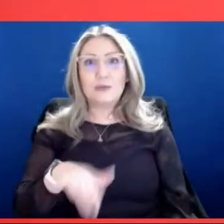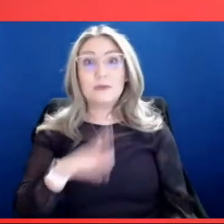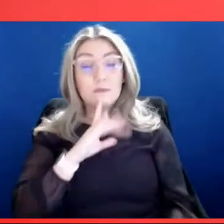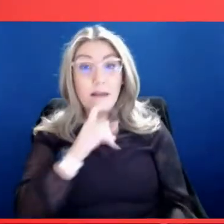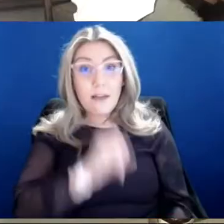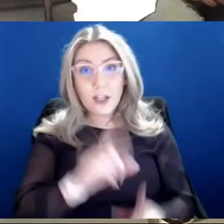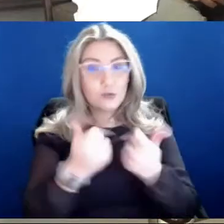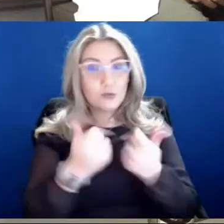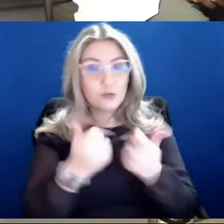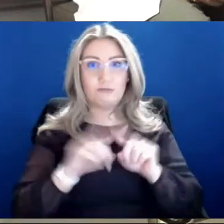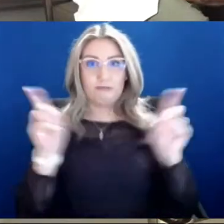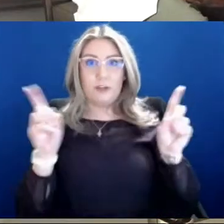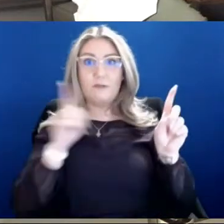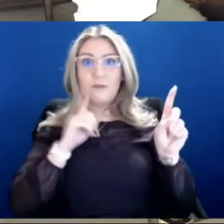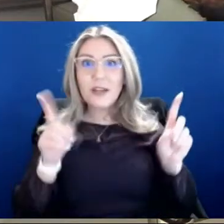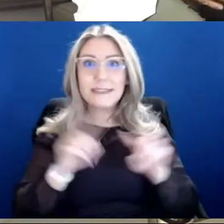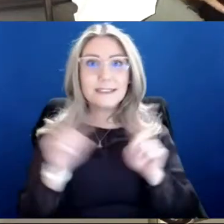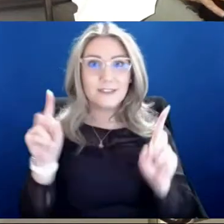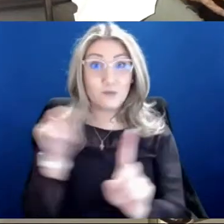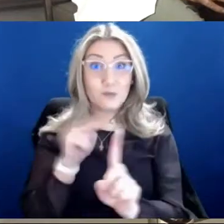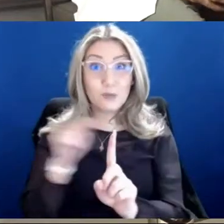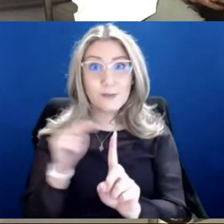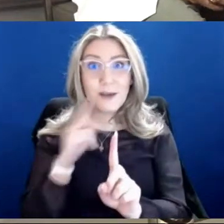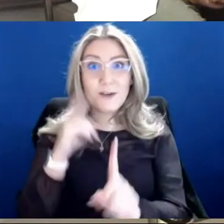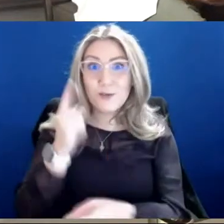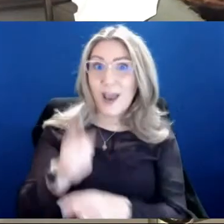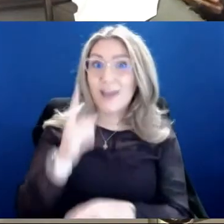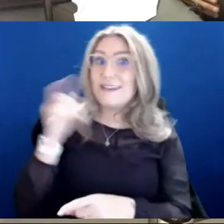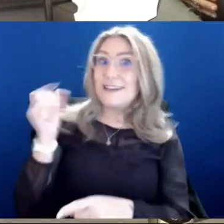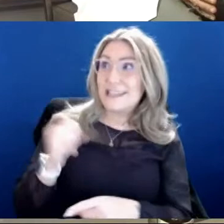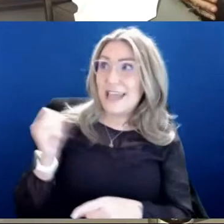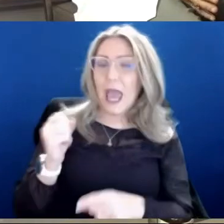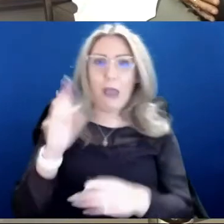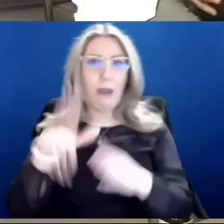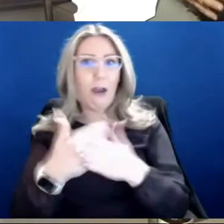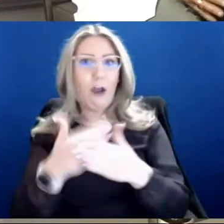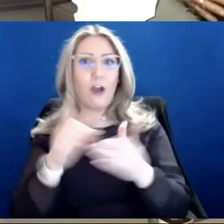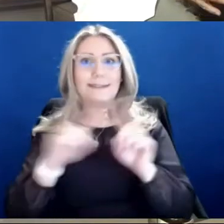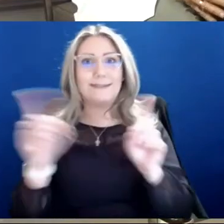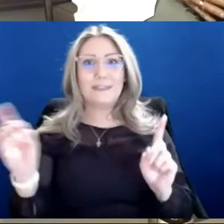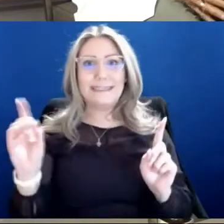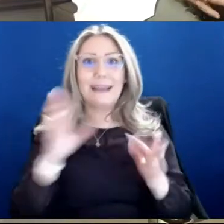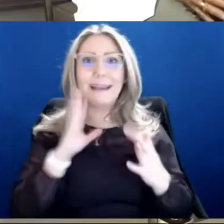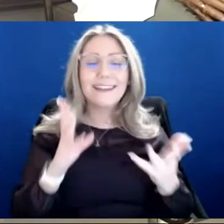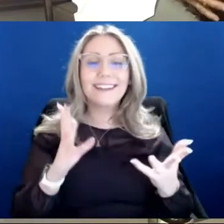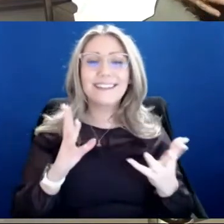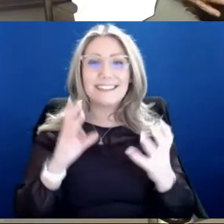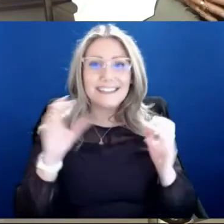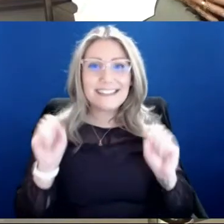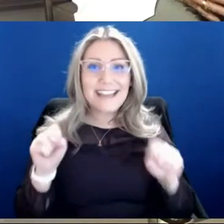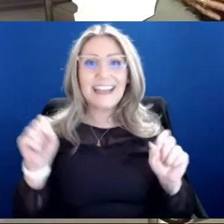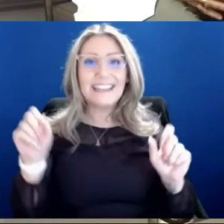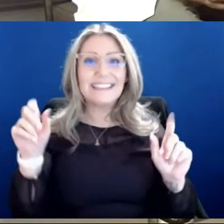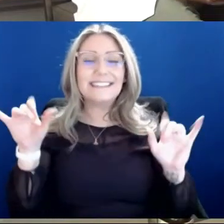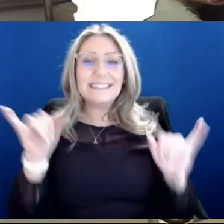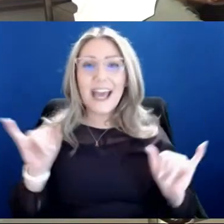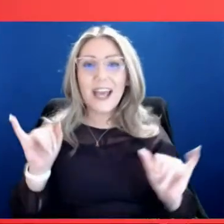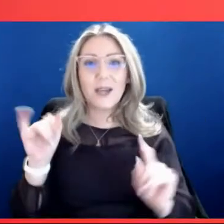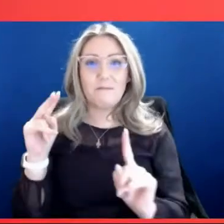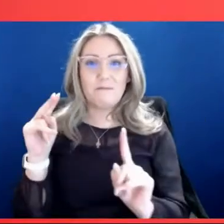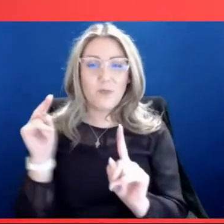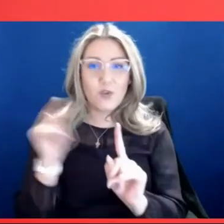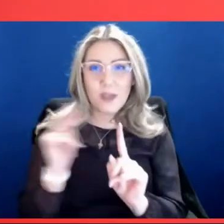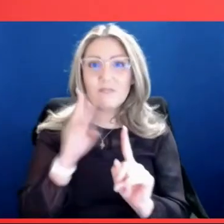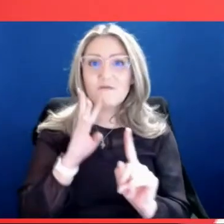you have a whole different perspective as we all move into different decades, I have right? the same perspective I do about 40-year-old people with kids not being